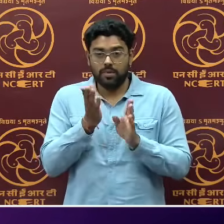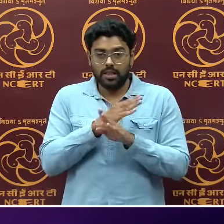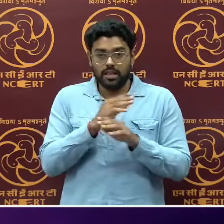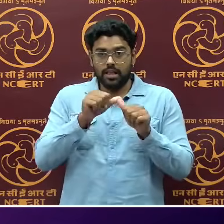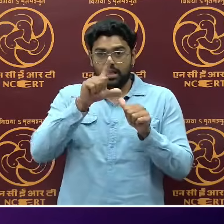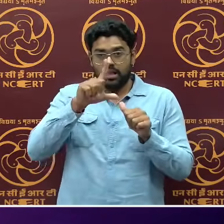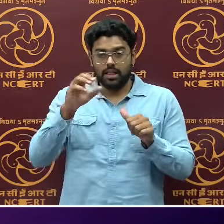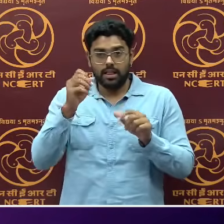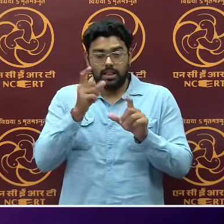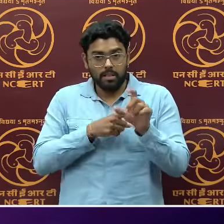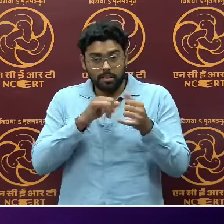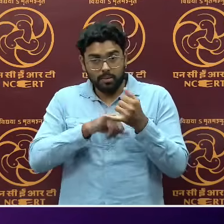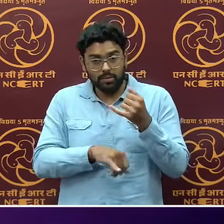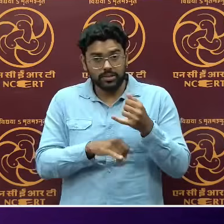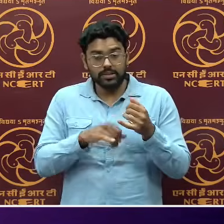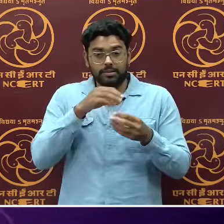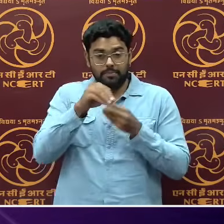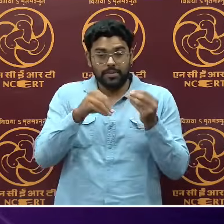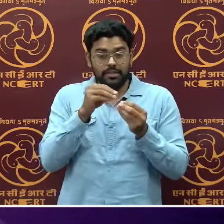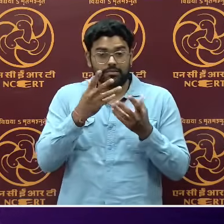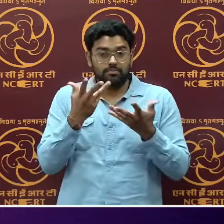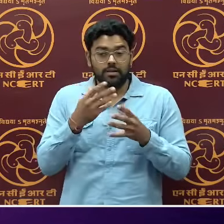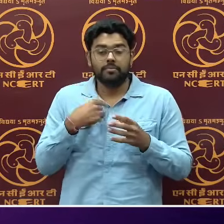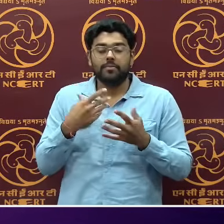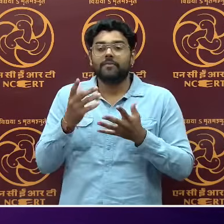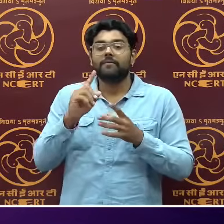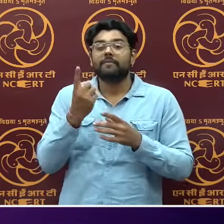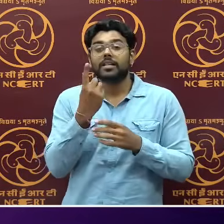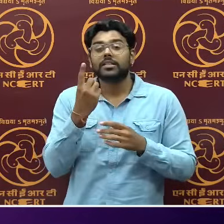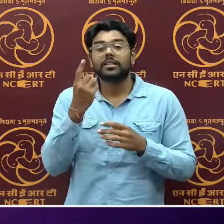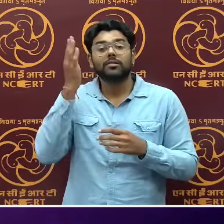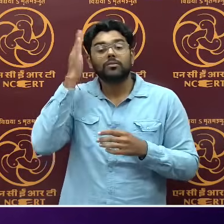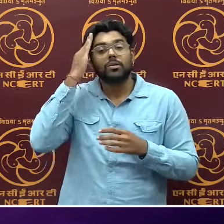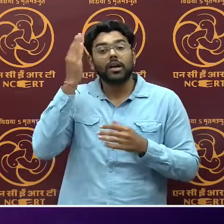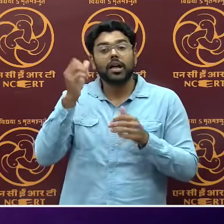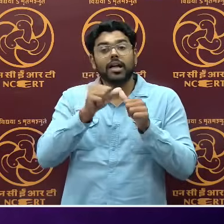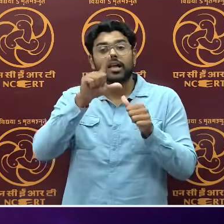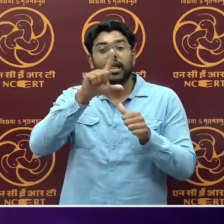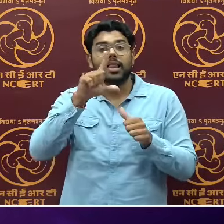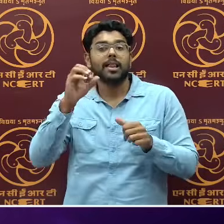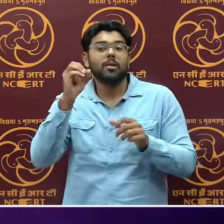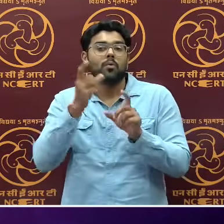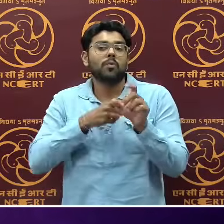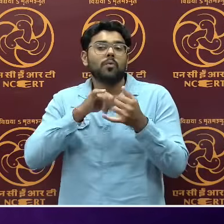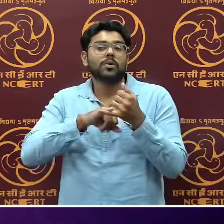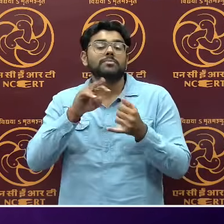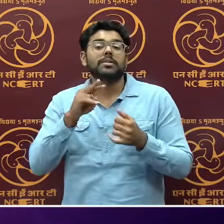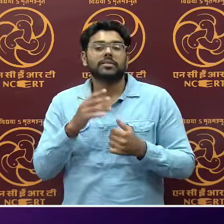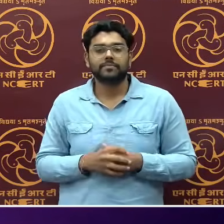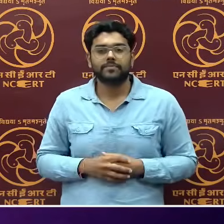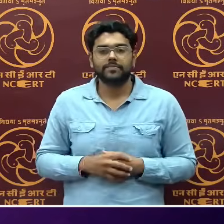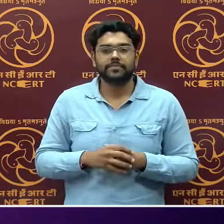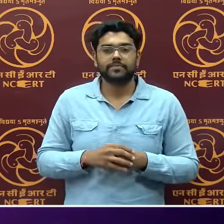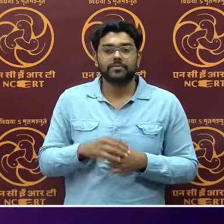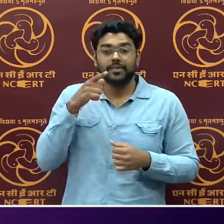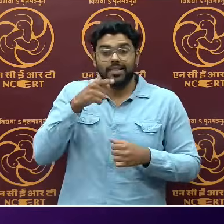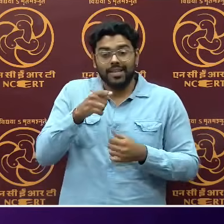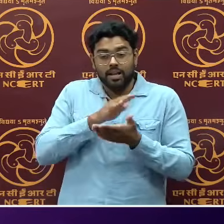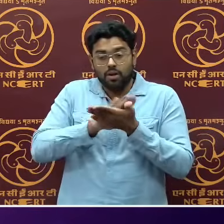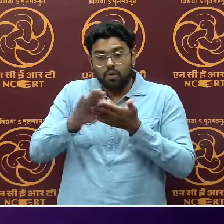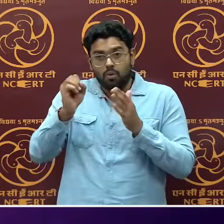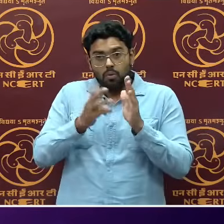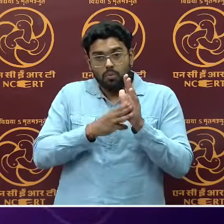alloy, what type of mixture they'll form, we'll discuss what alloys are. Now alloys are, they are the